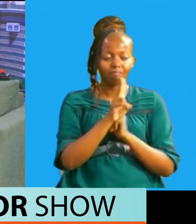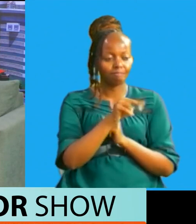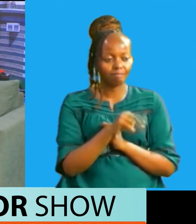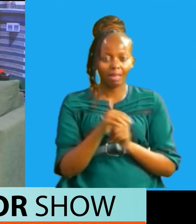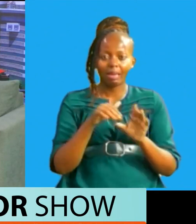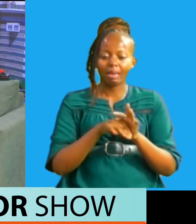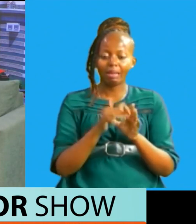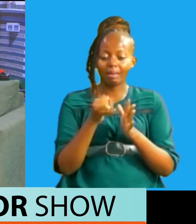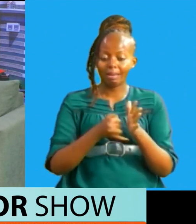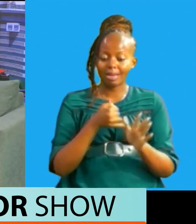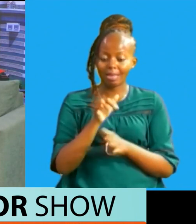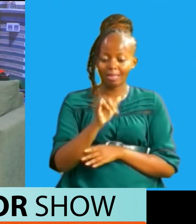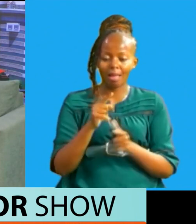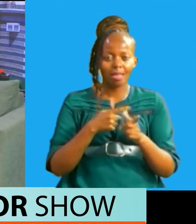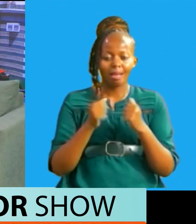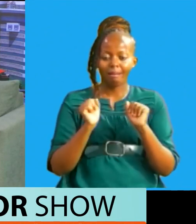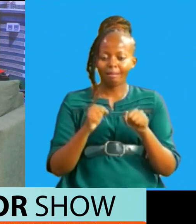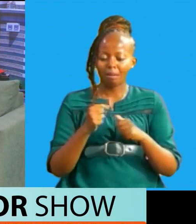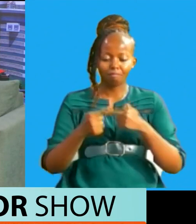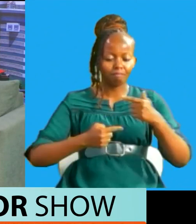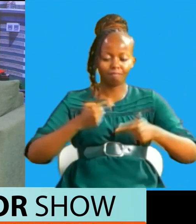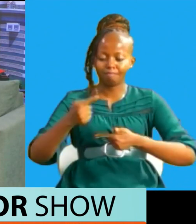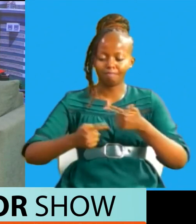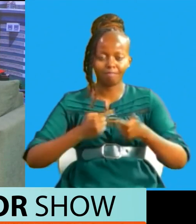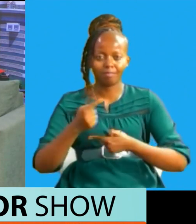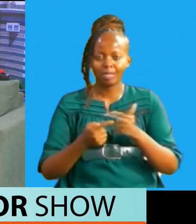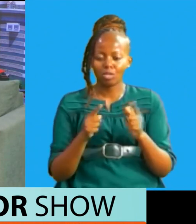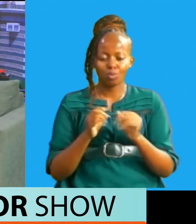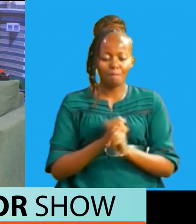the industry, it can just go on to